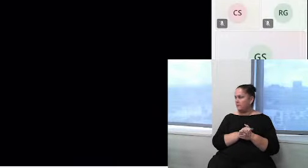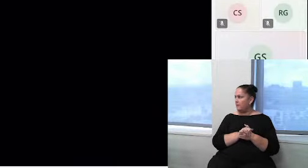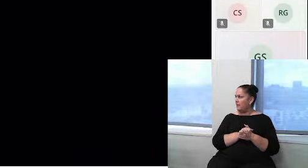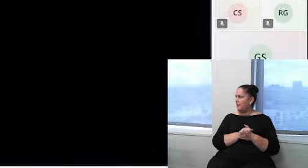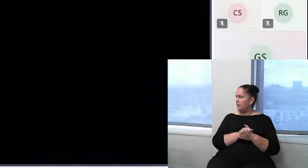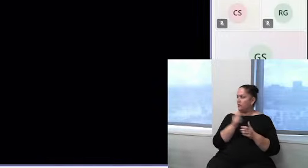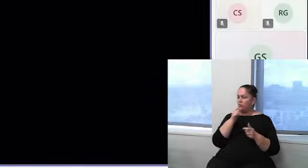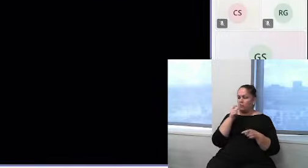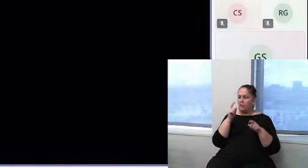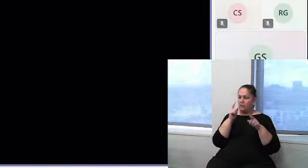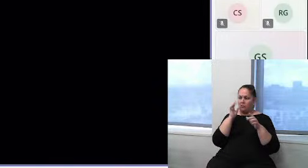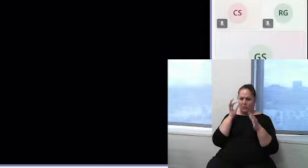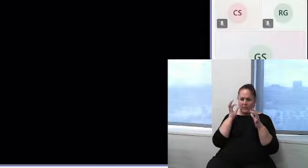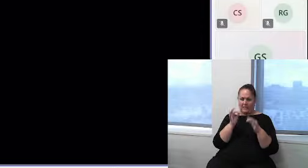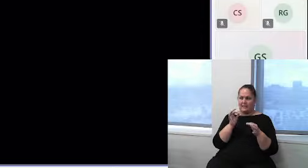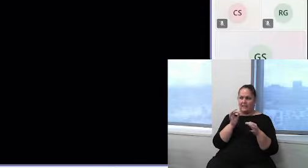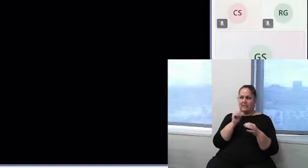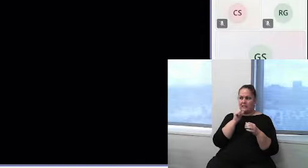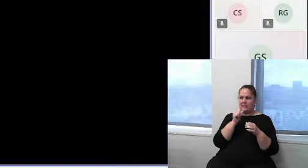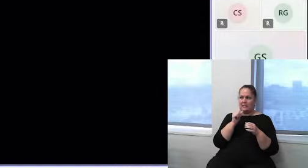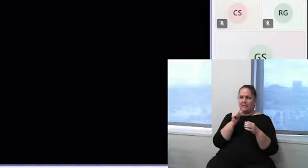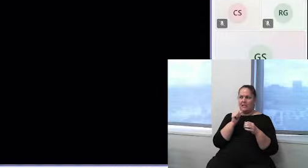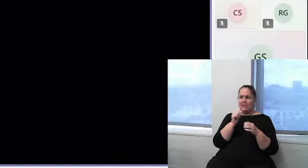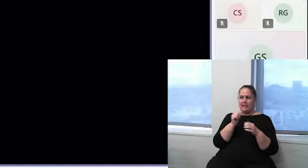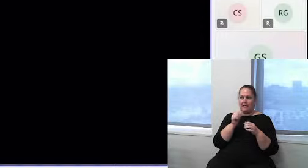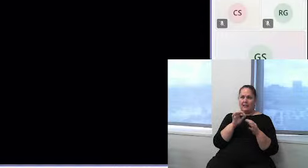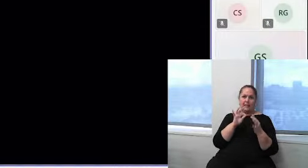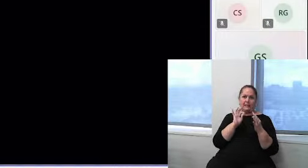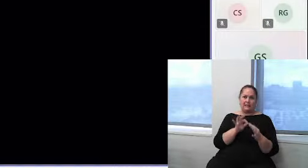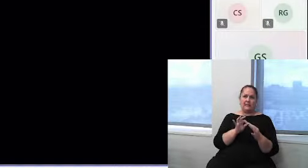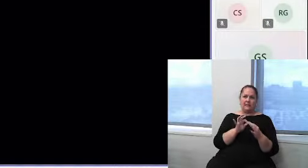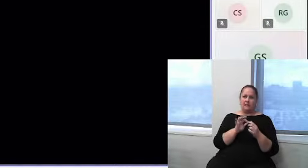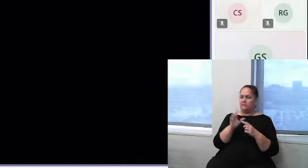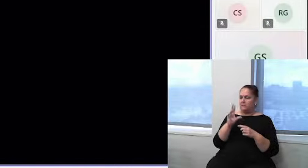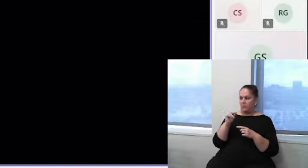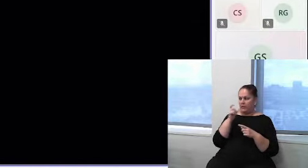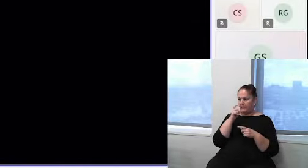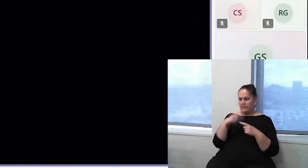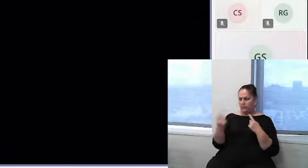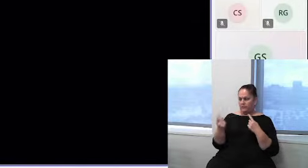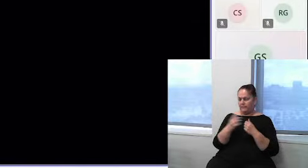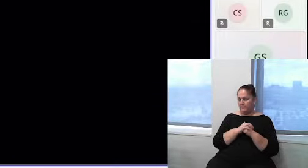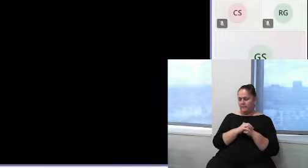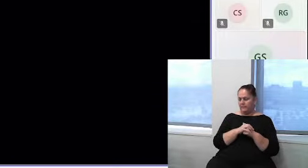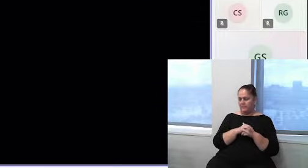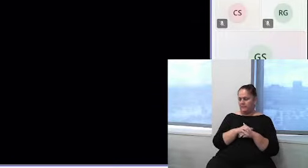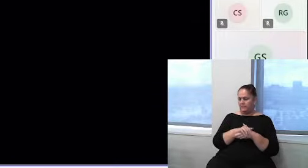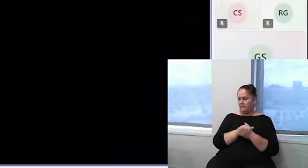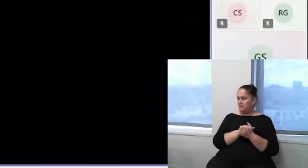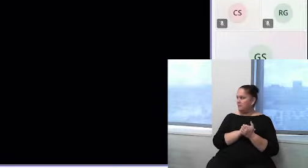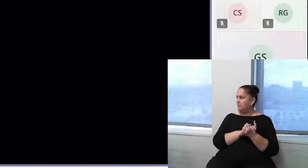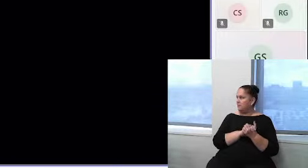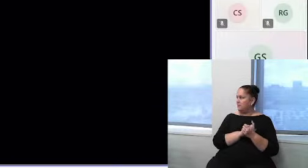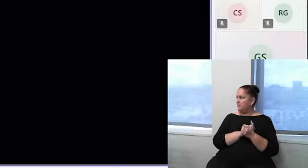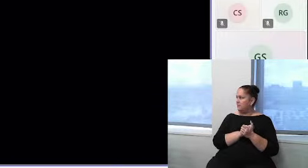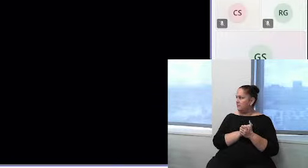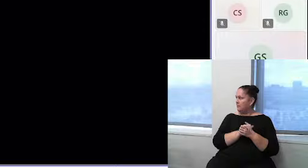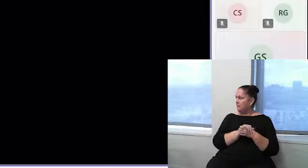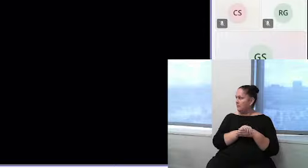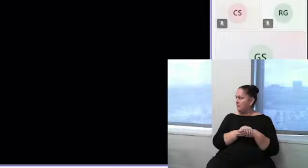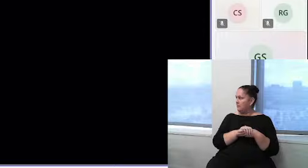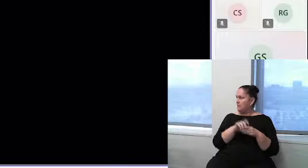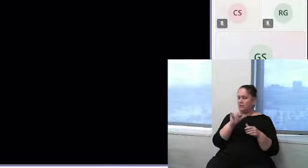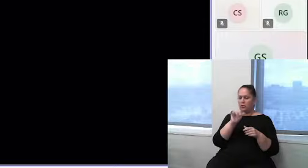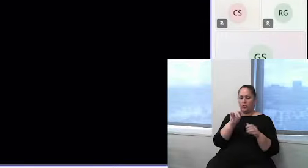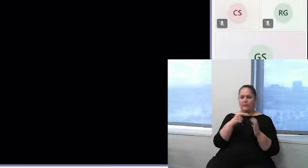Do you agree it's not ideal to rely on structured engineering judgment? I do not agree with that. Okay,